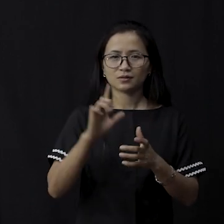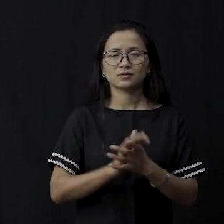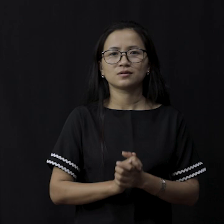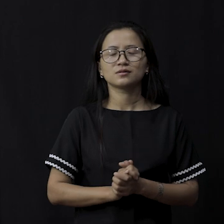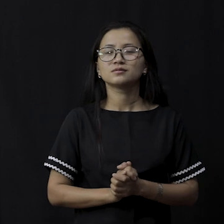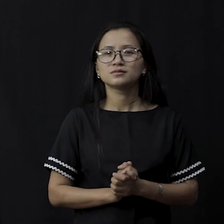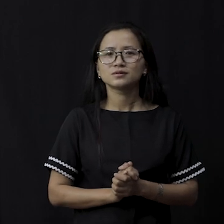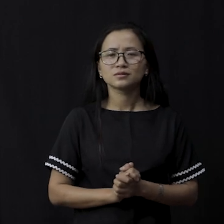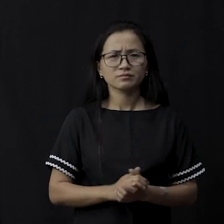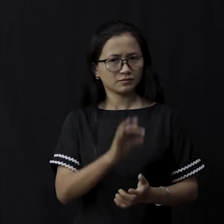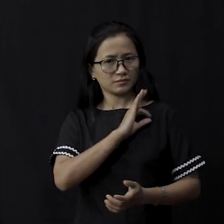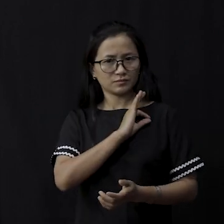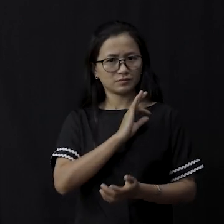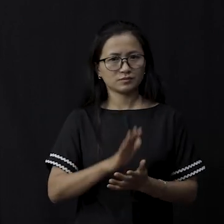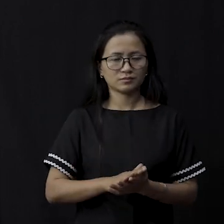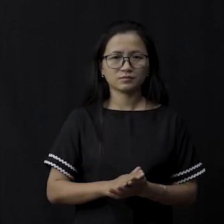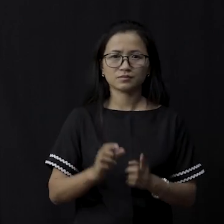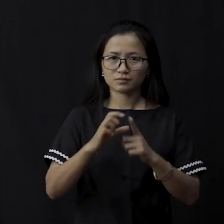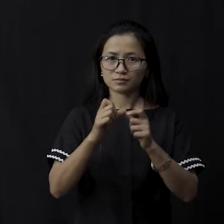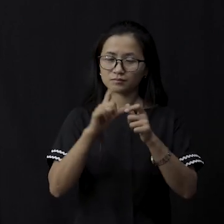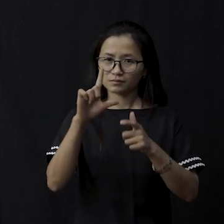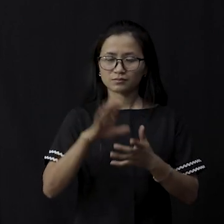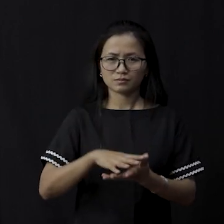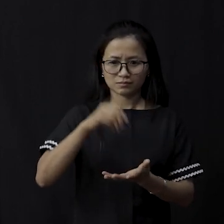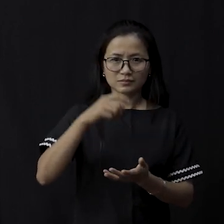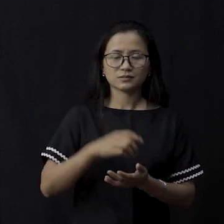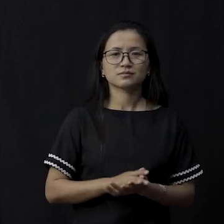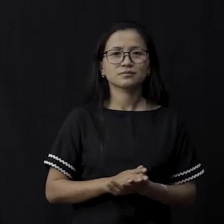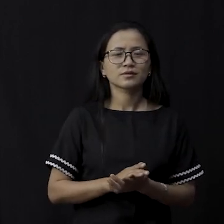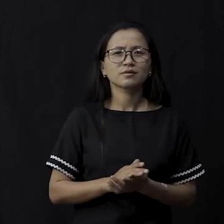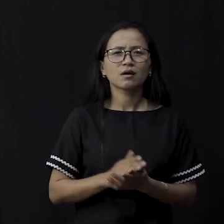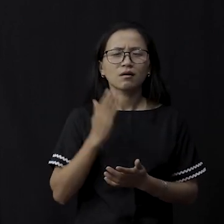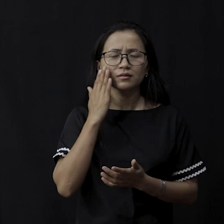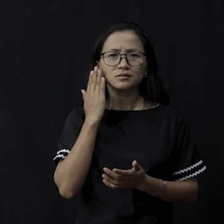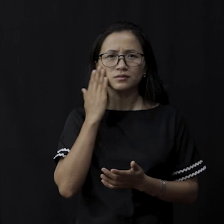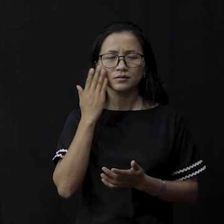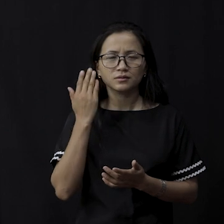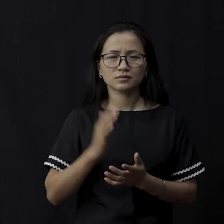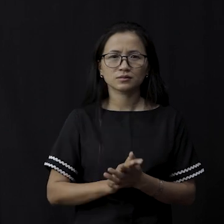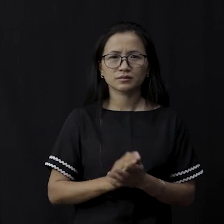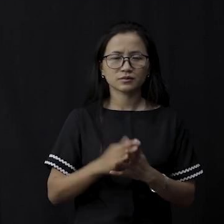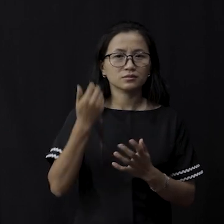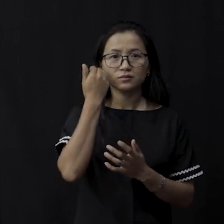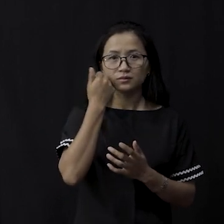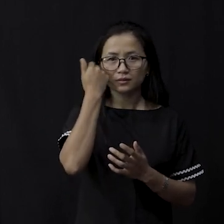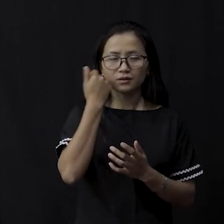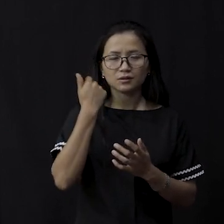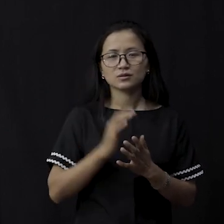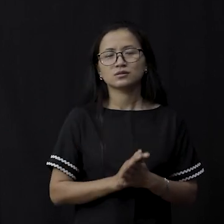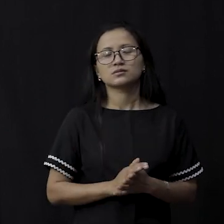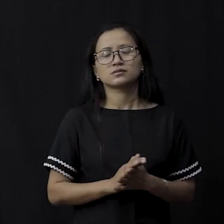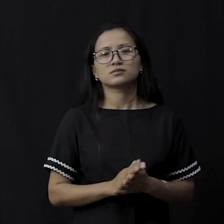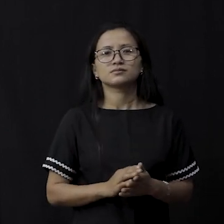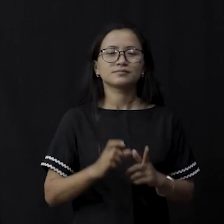like dal. Do you like dal? I'm sure you like dal also. So you must have taken your rice along with dal. So just dal